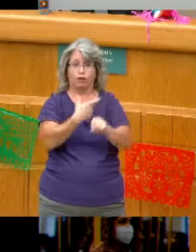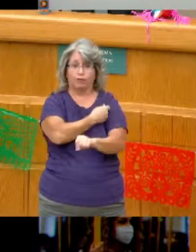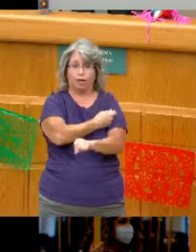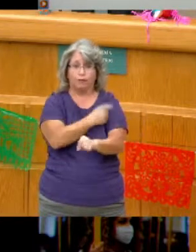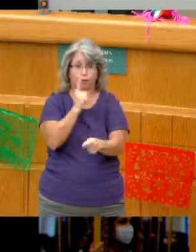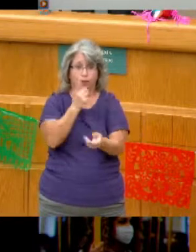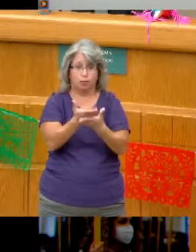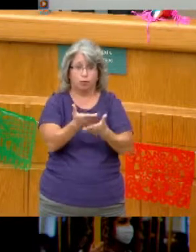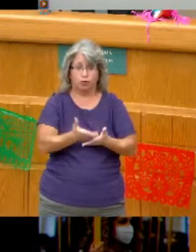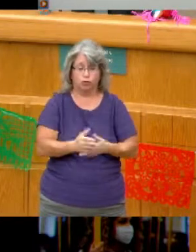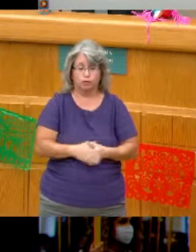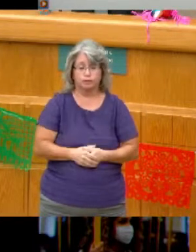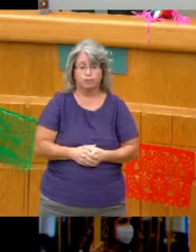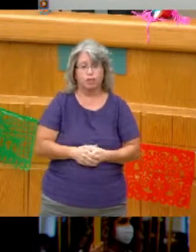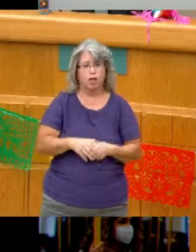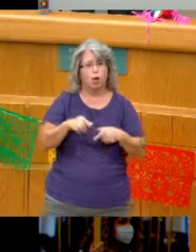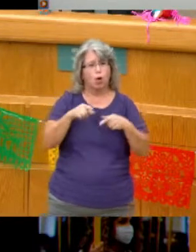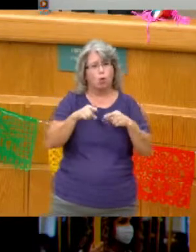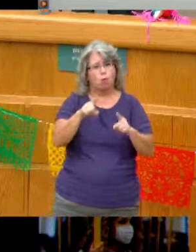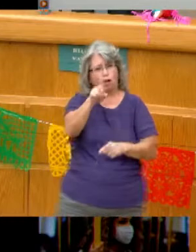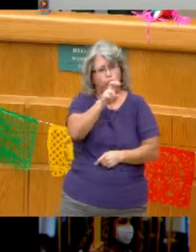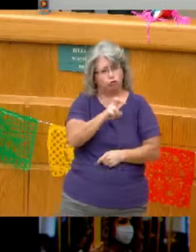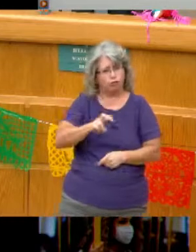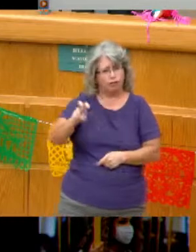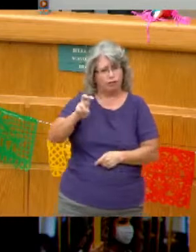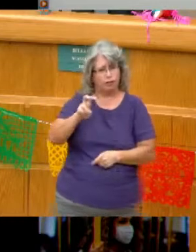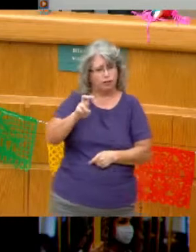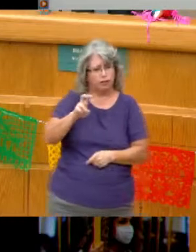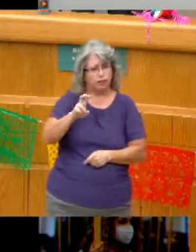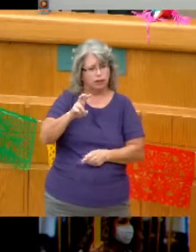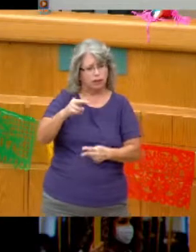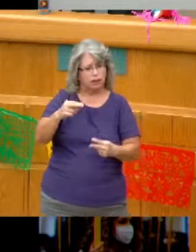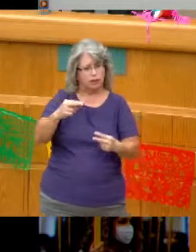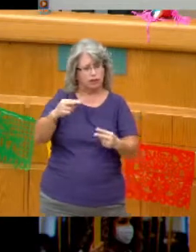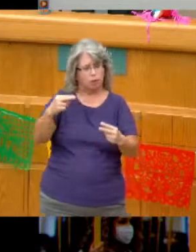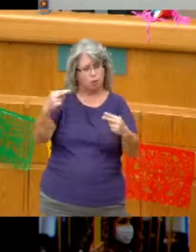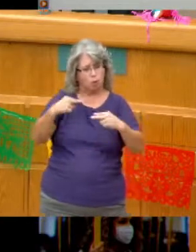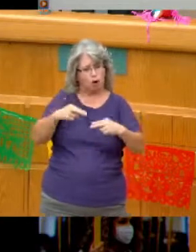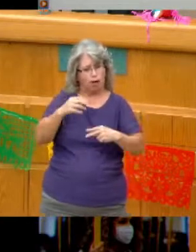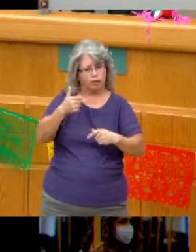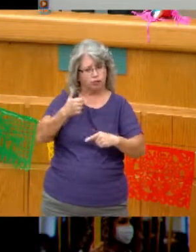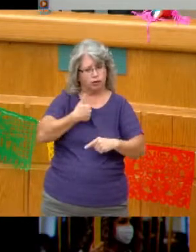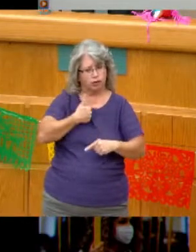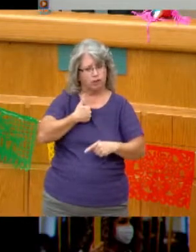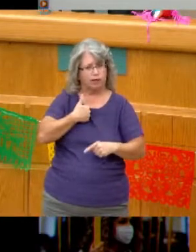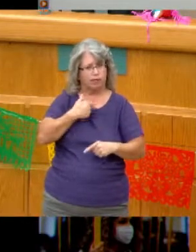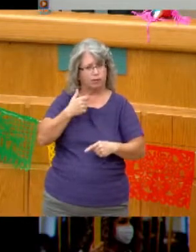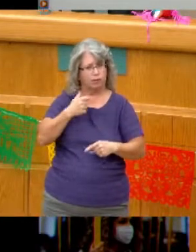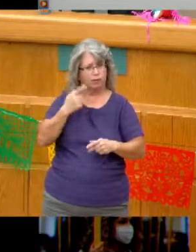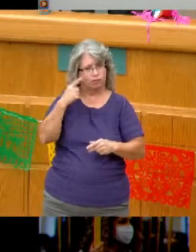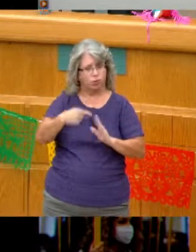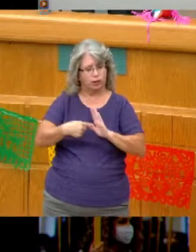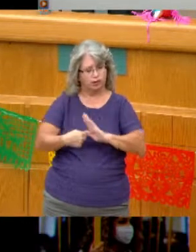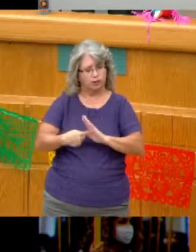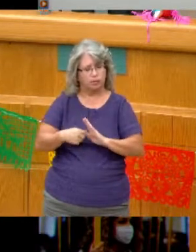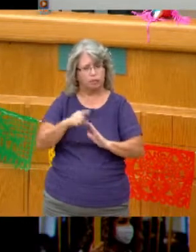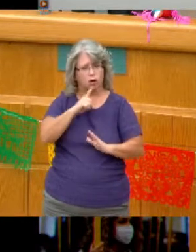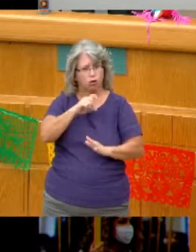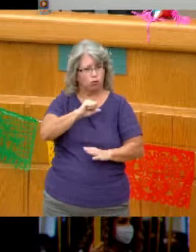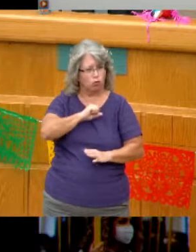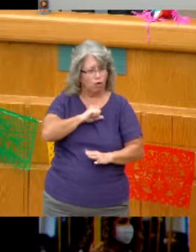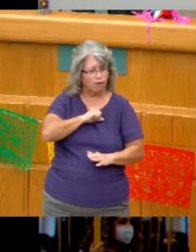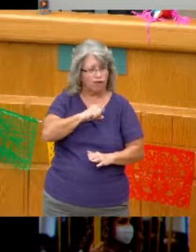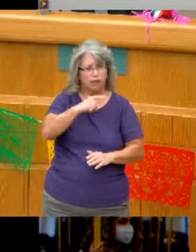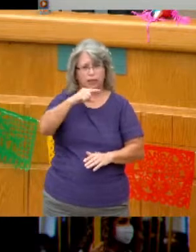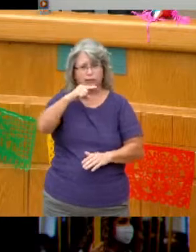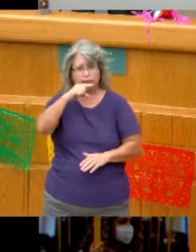of your own symptoms. Are you starting to cough? Are you starting to sneeze? If so, you may want to get tested or refer to the